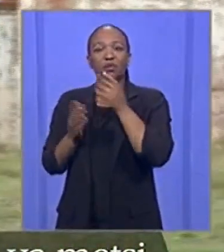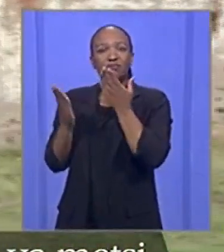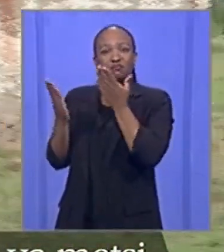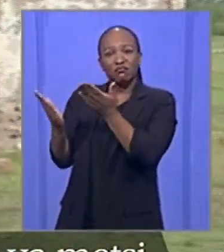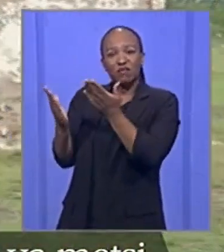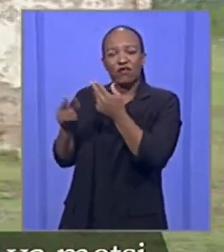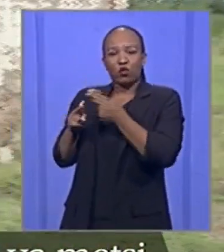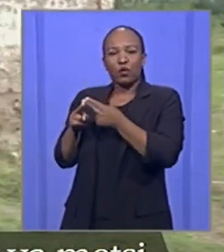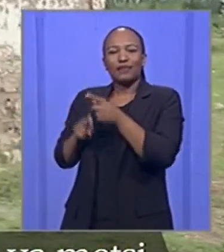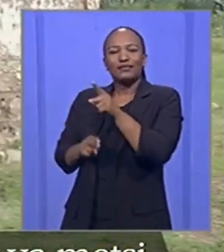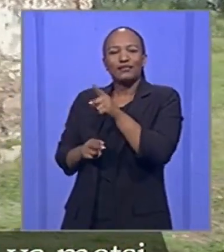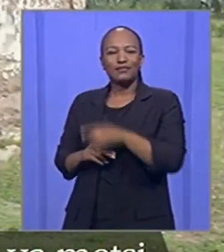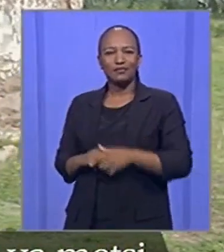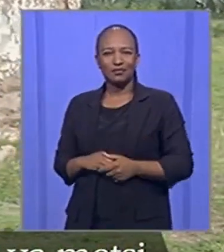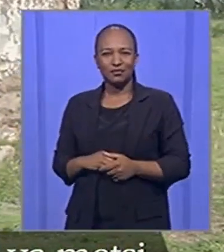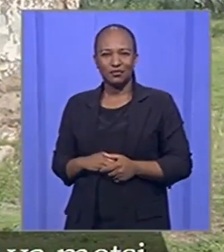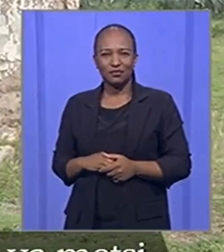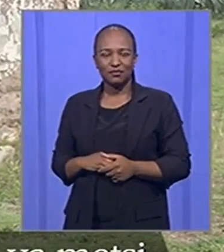boithusetso.